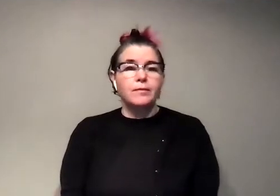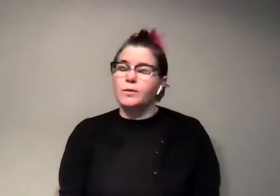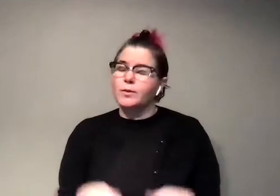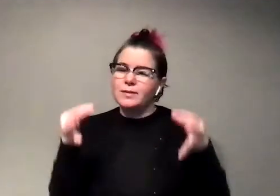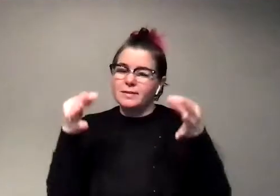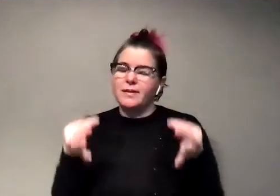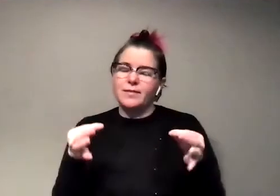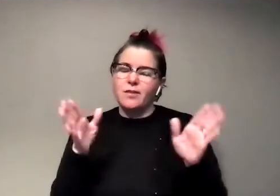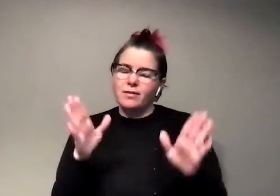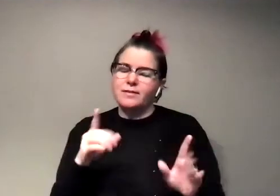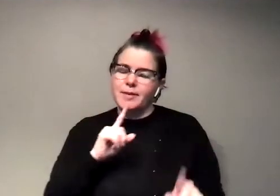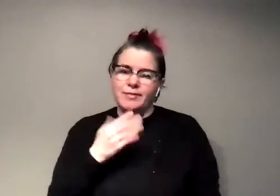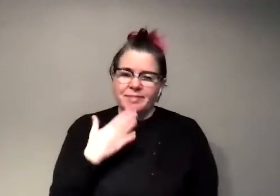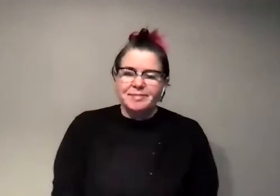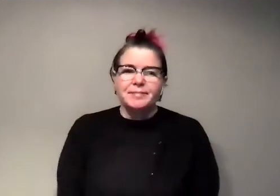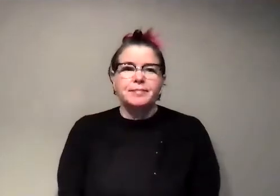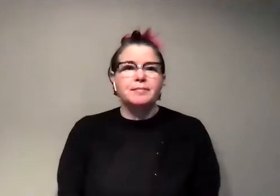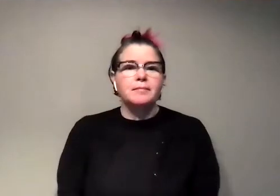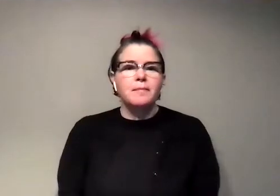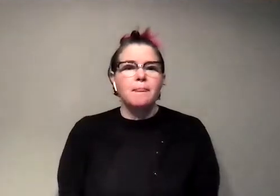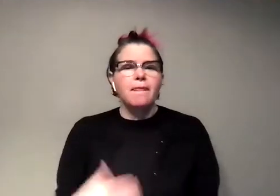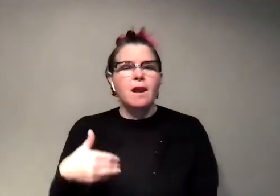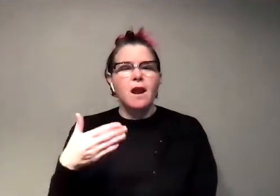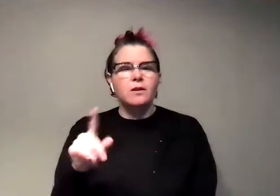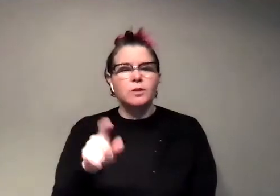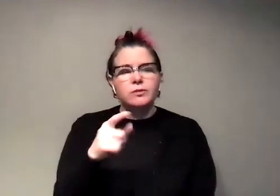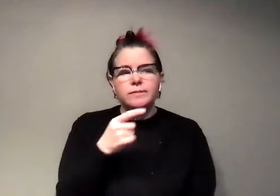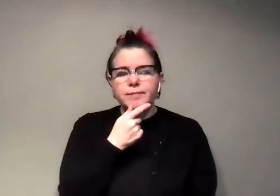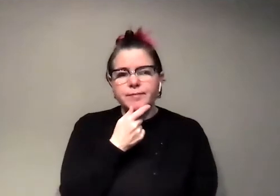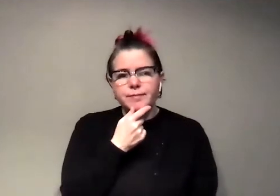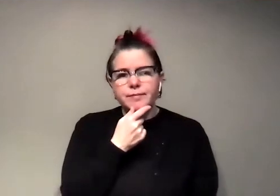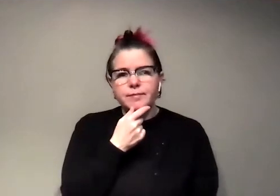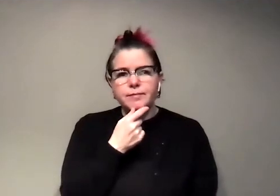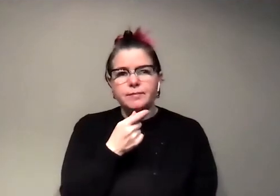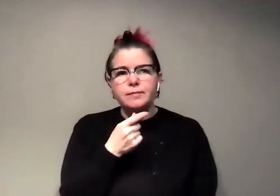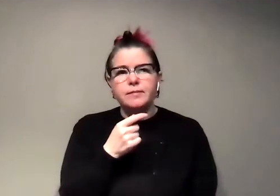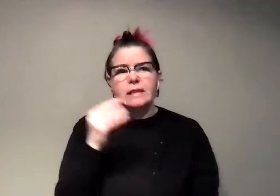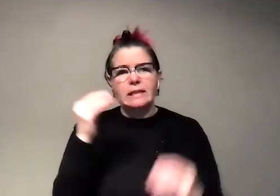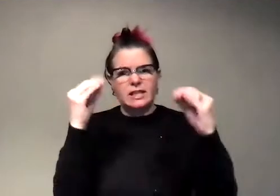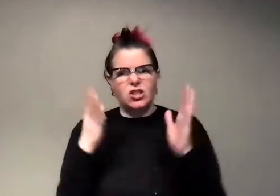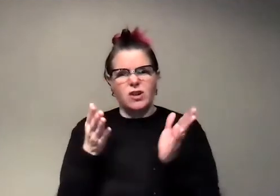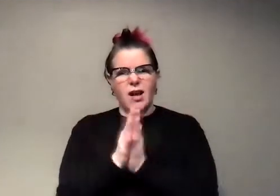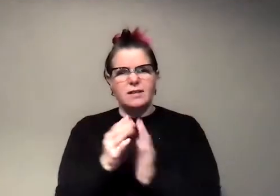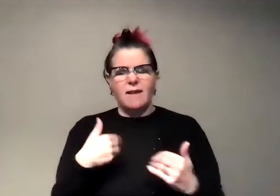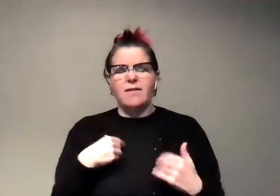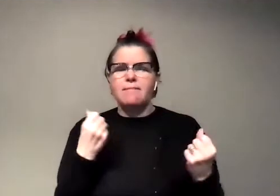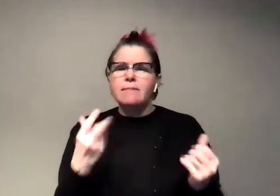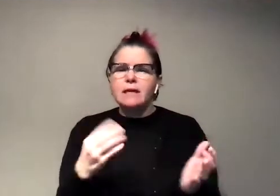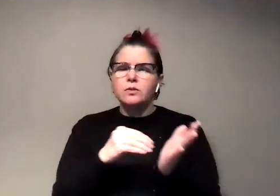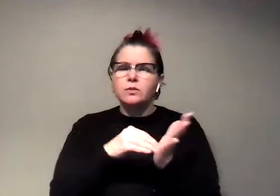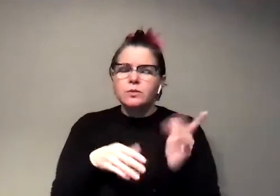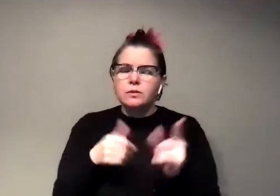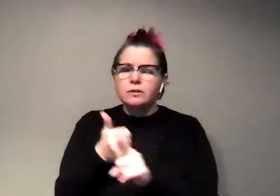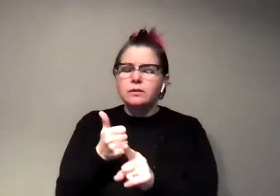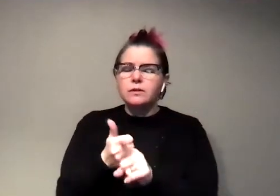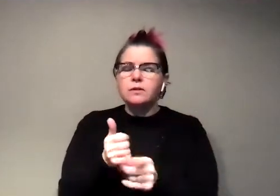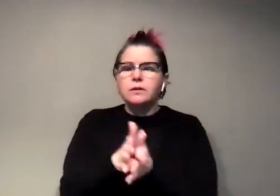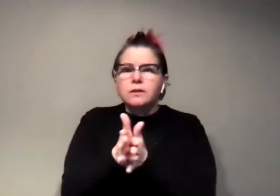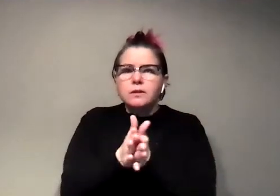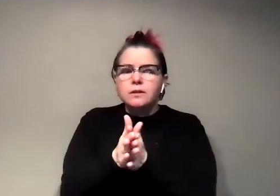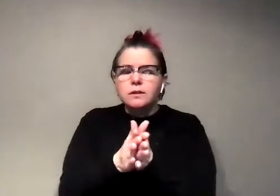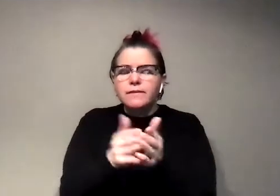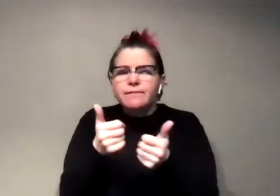awesome answer. Thank you. The next question is, I believe, from a teacher. I have a lot of students who are avid gamers. Do you have